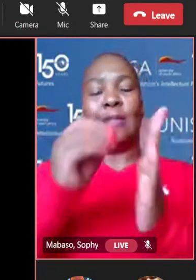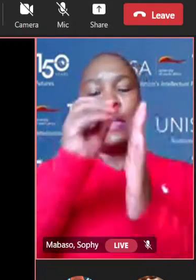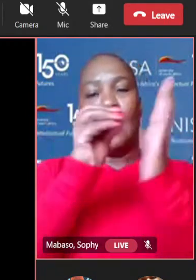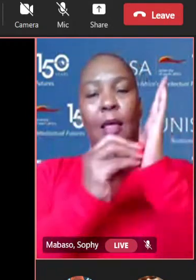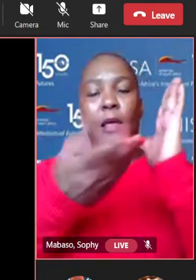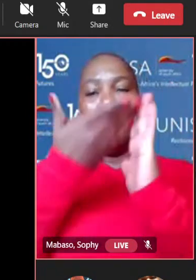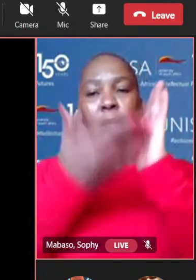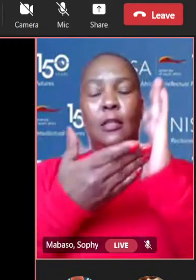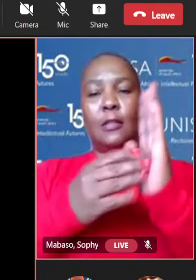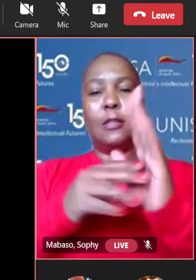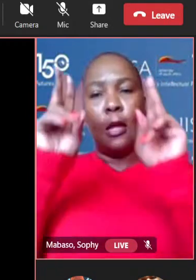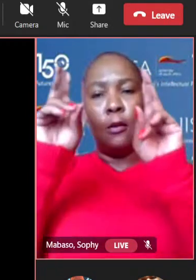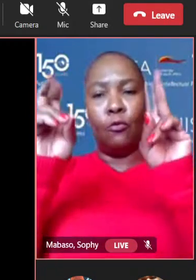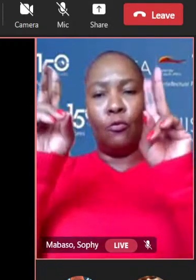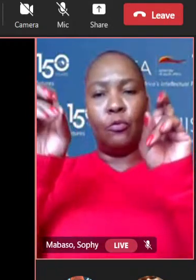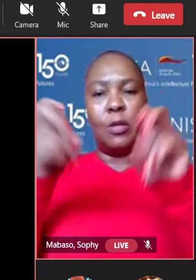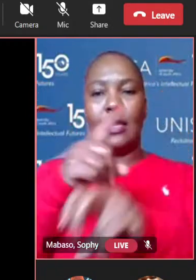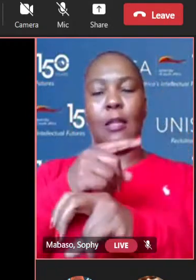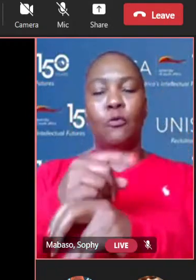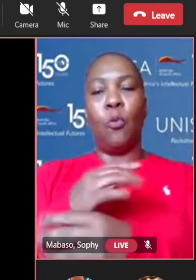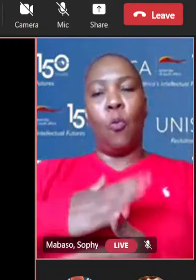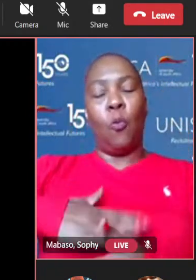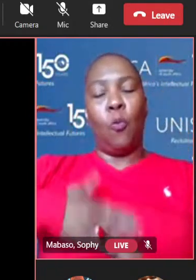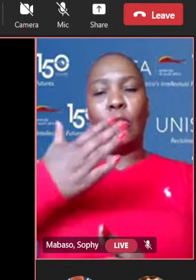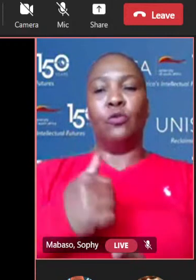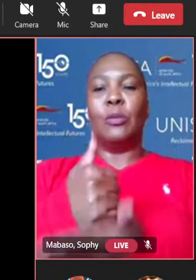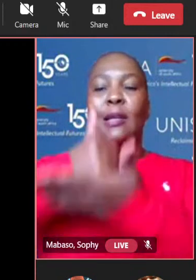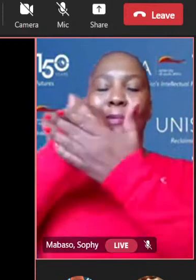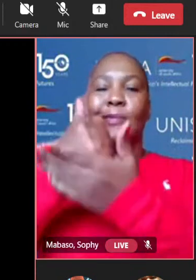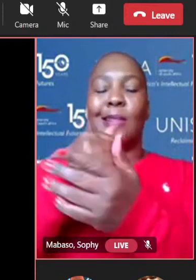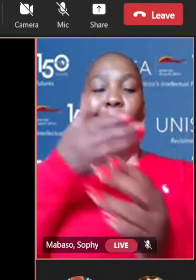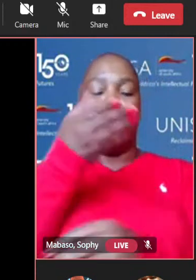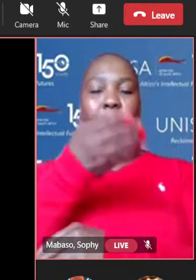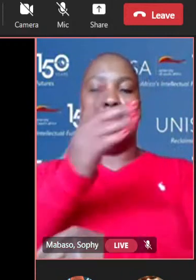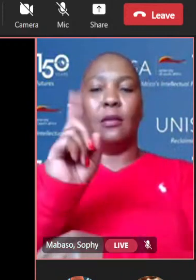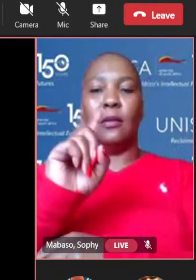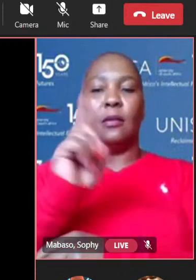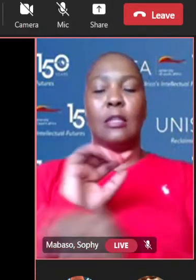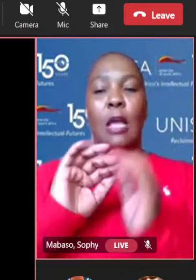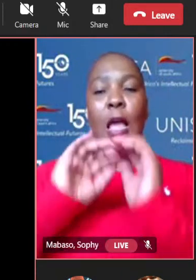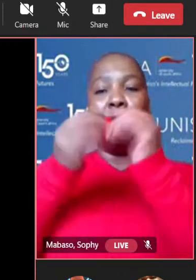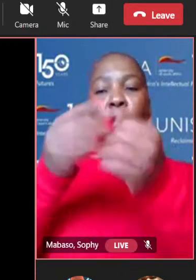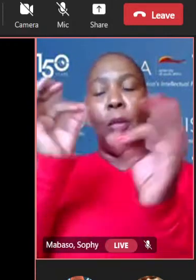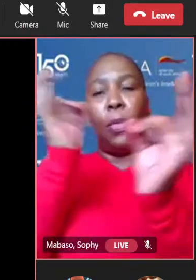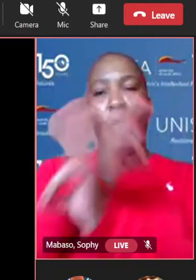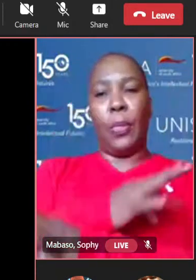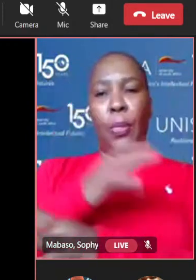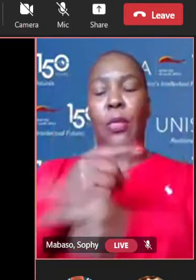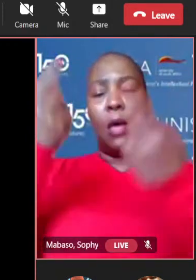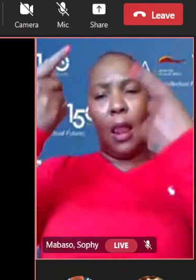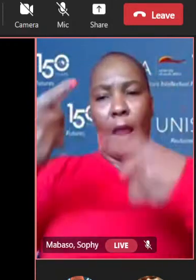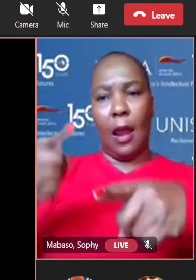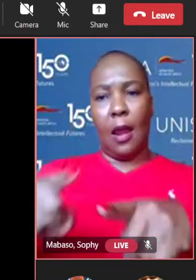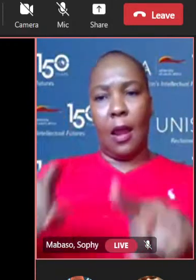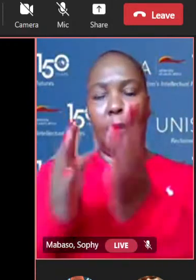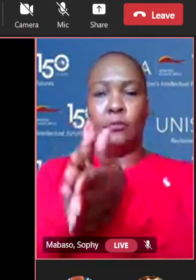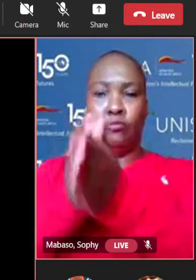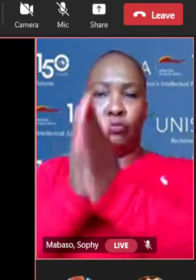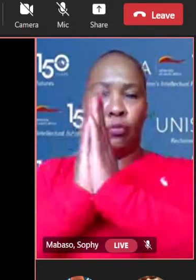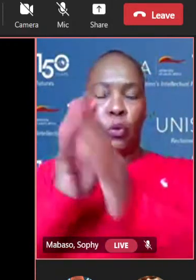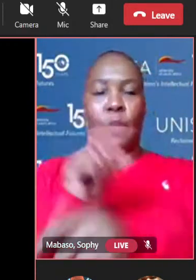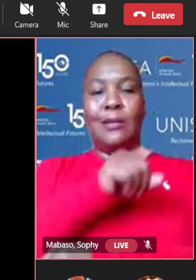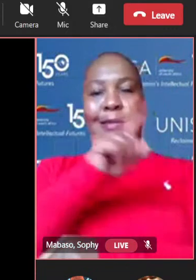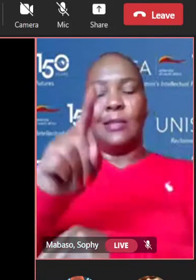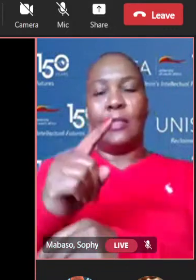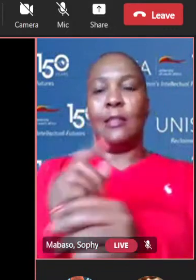topic that you would like assistance in is not covered, you are allowed to request the facilitator